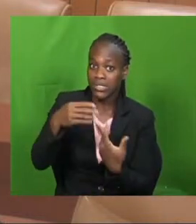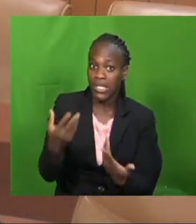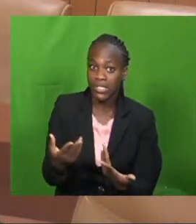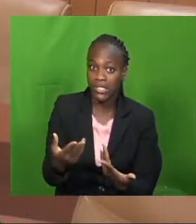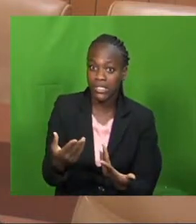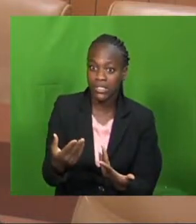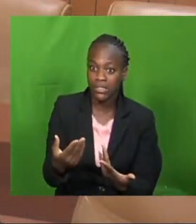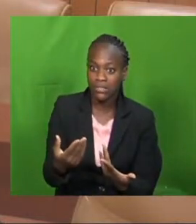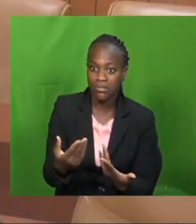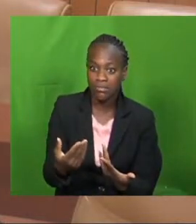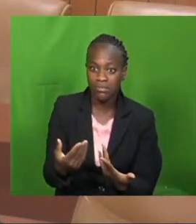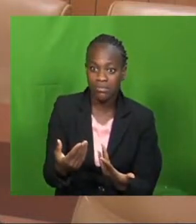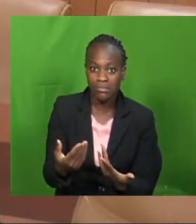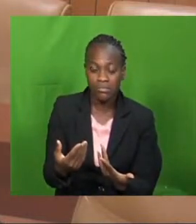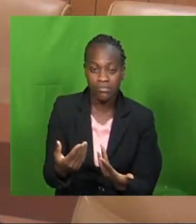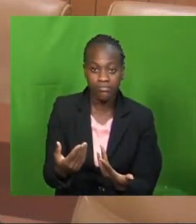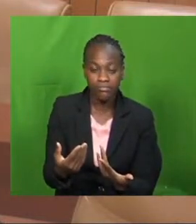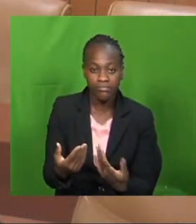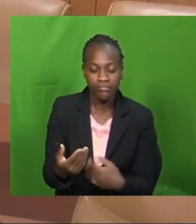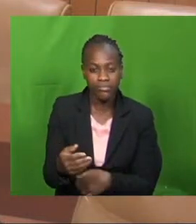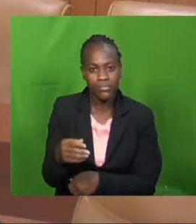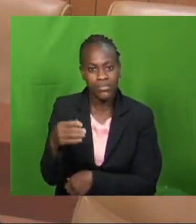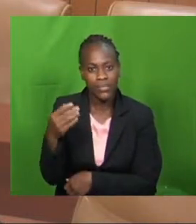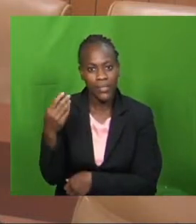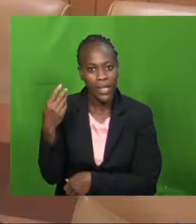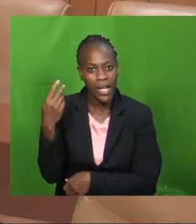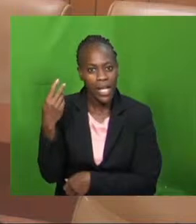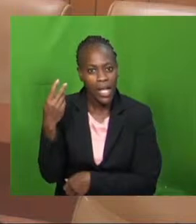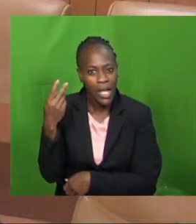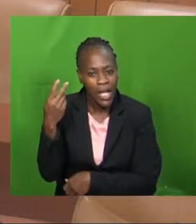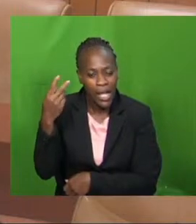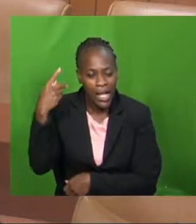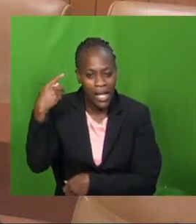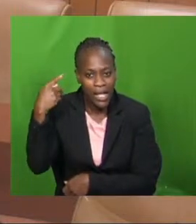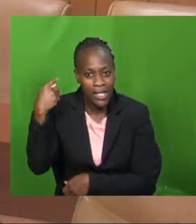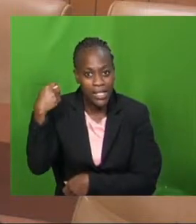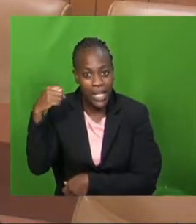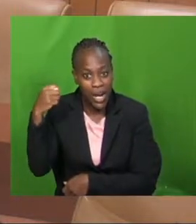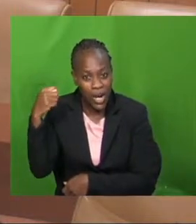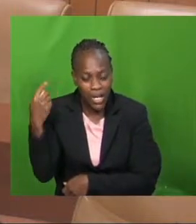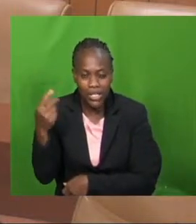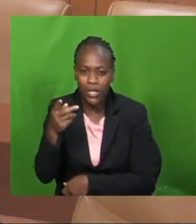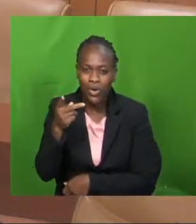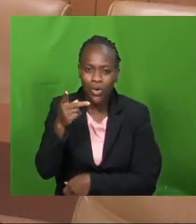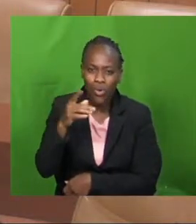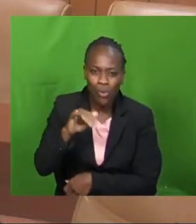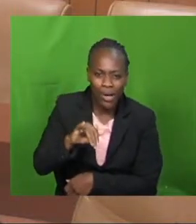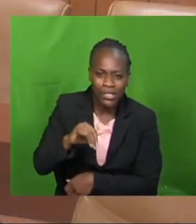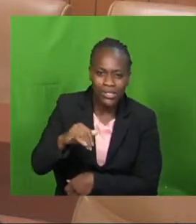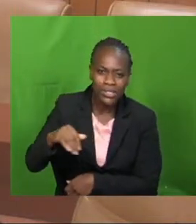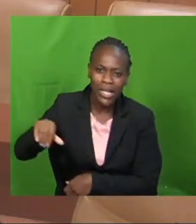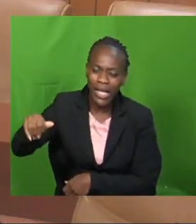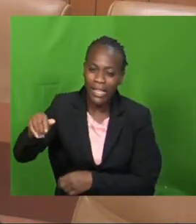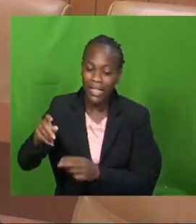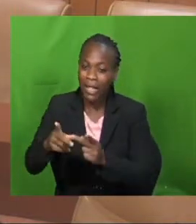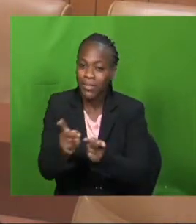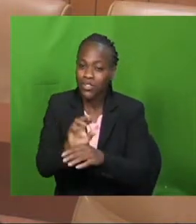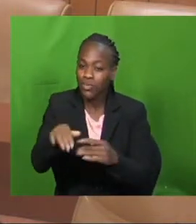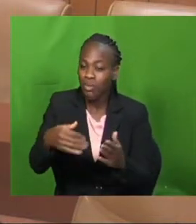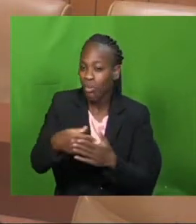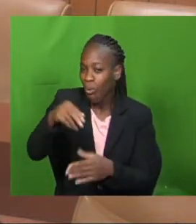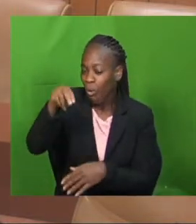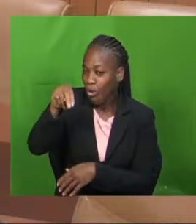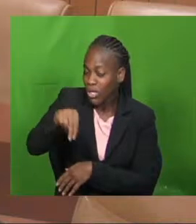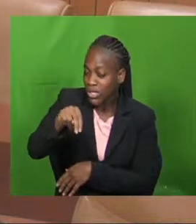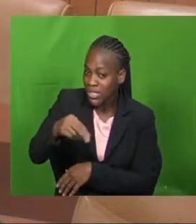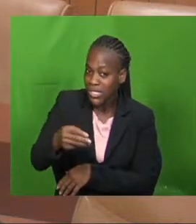The people of Takrady, Kumasi, and so forth and so on, they all need water. And therefore, if we're considering to provide water for